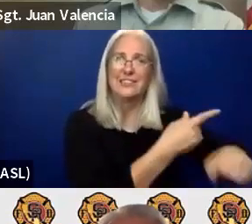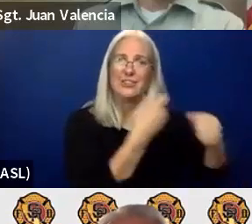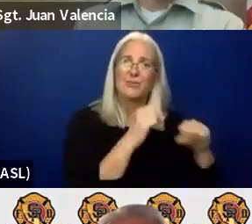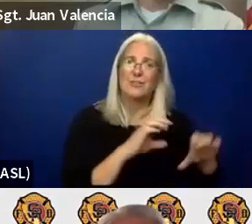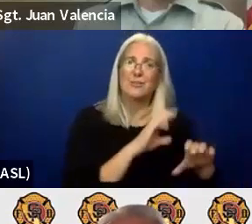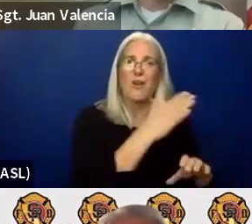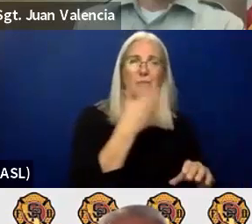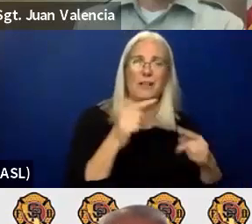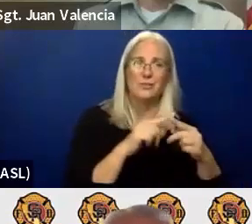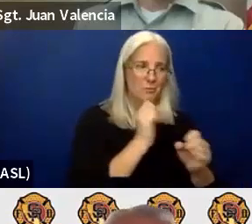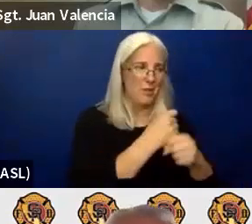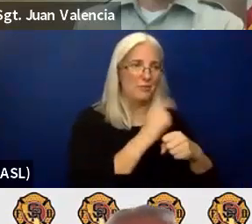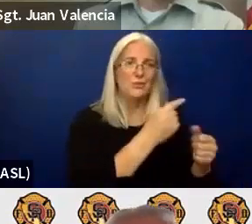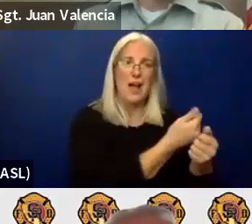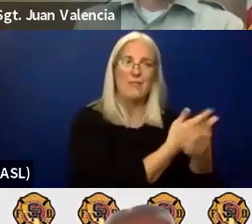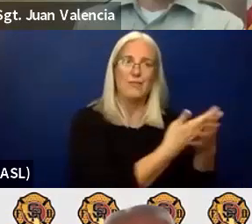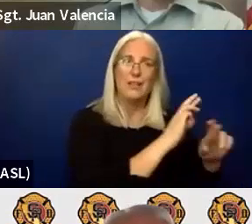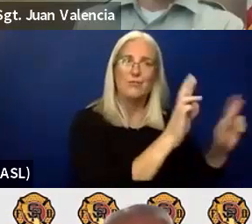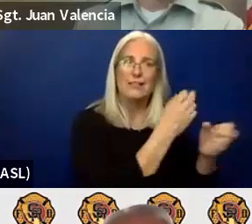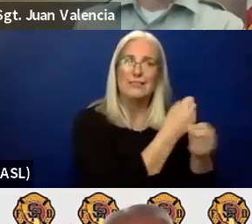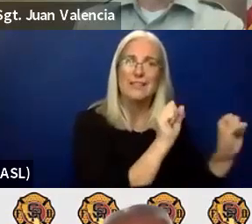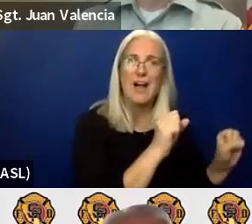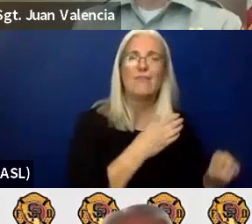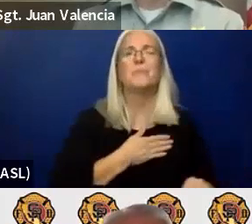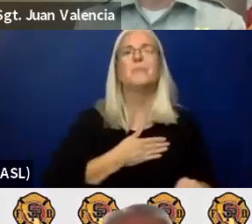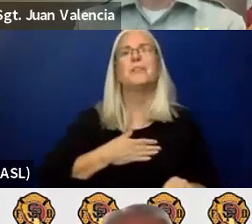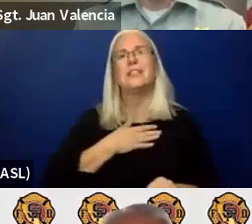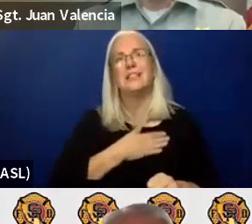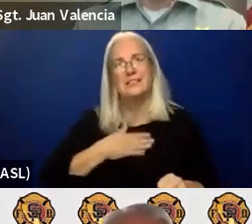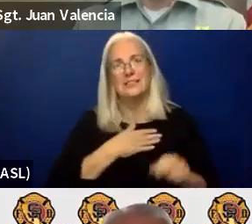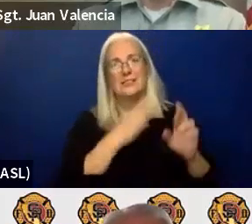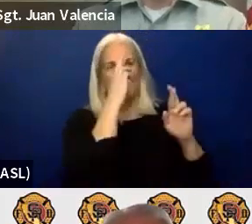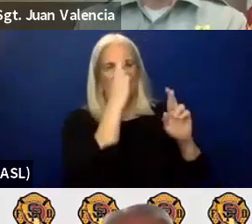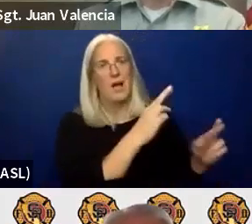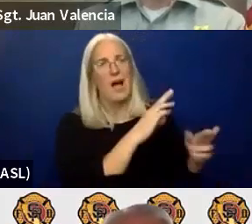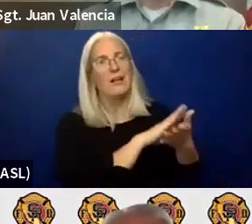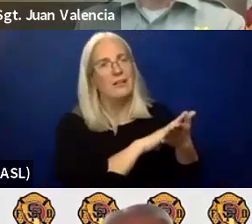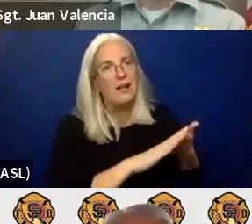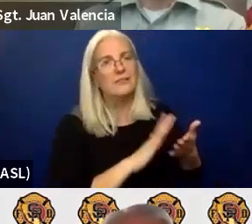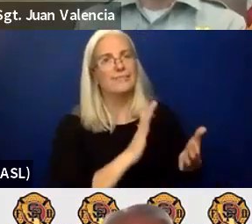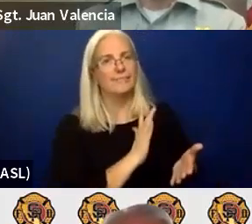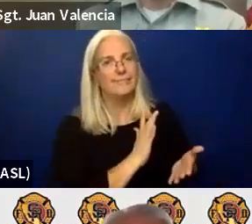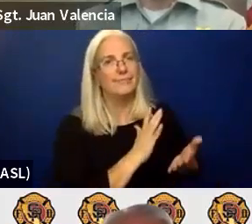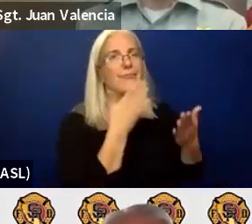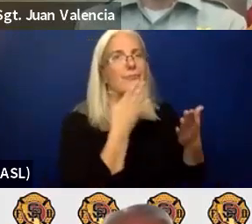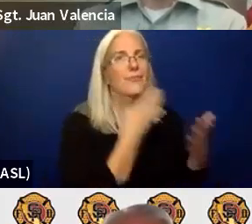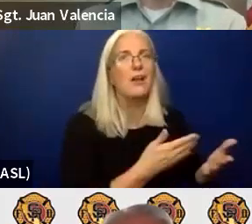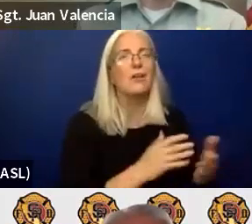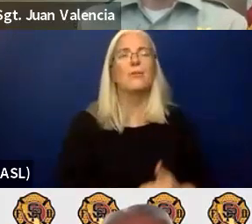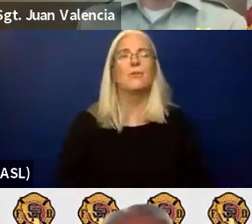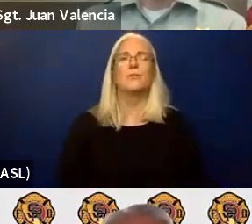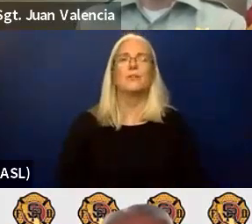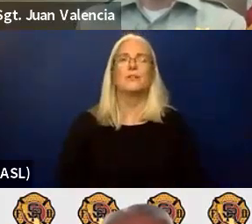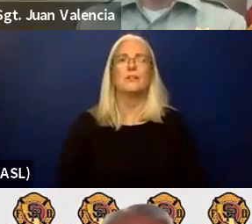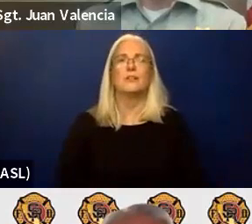So please be kind to all of our staff who are out working on this situation. To prepare for the eventual reopening of